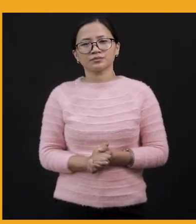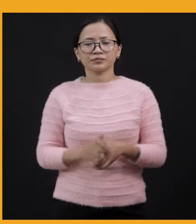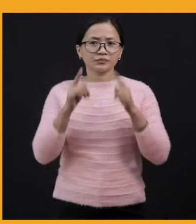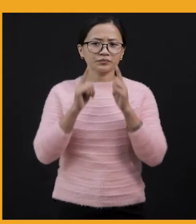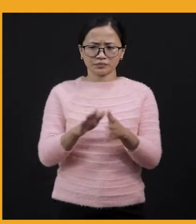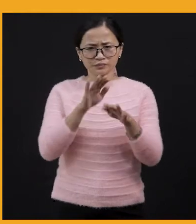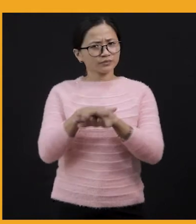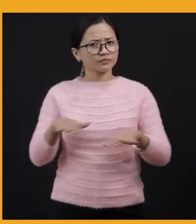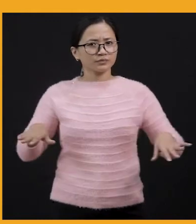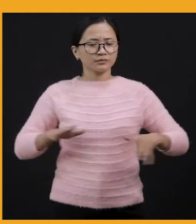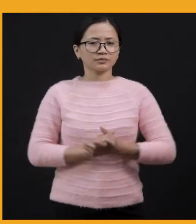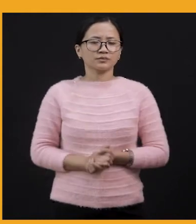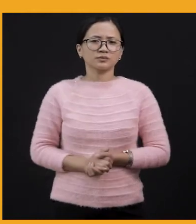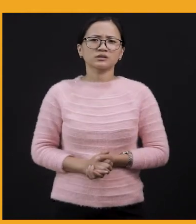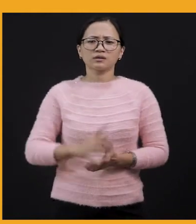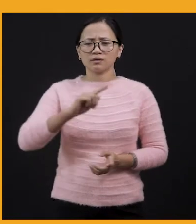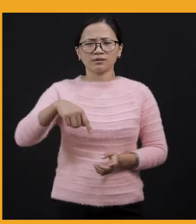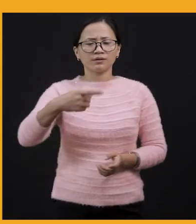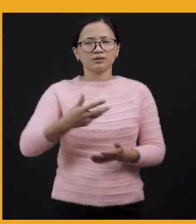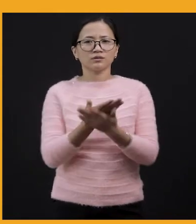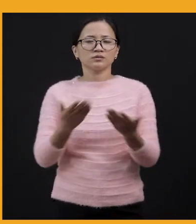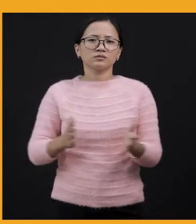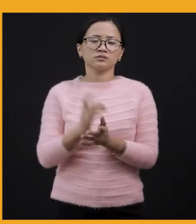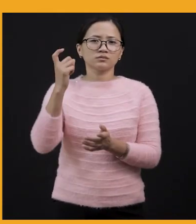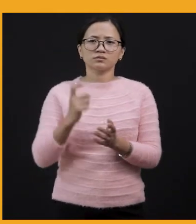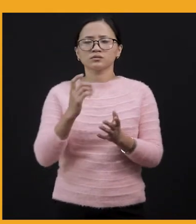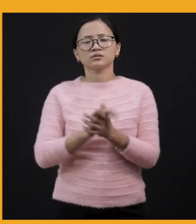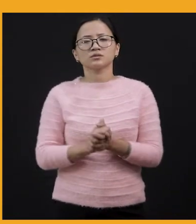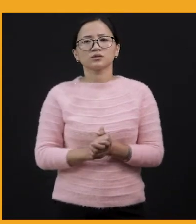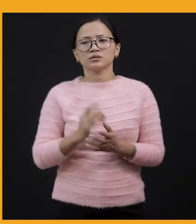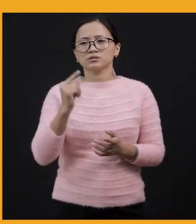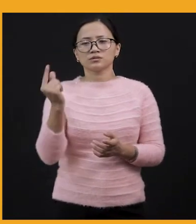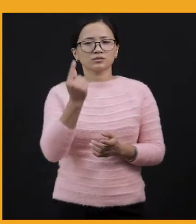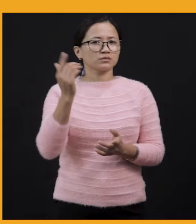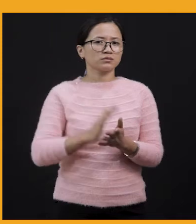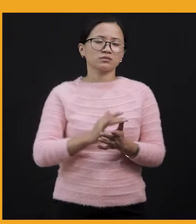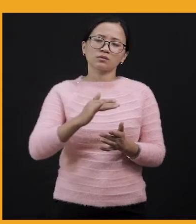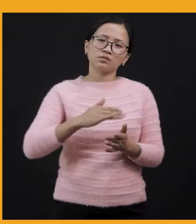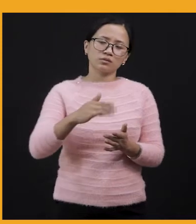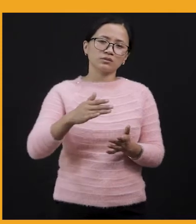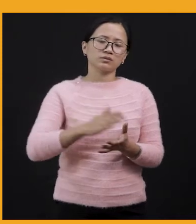But students, everything in this earth we should use wisely.